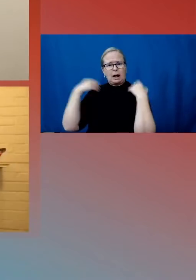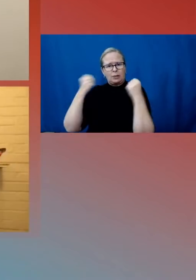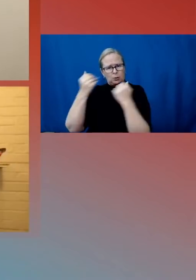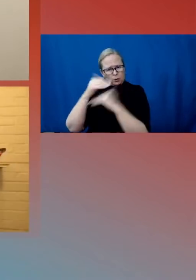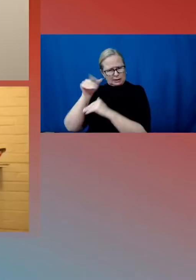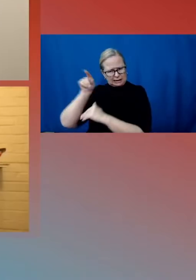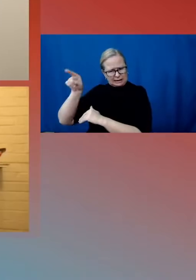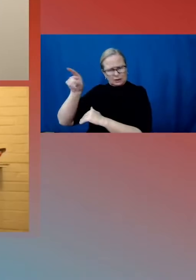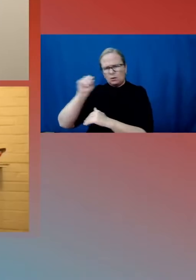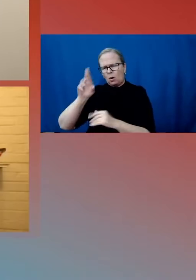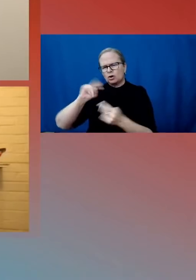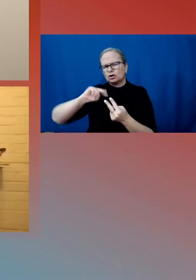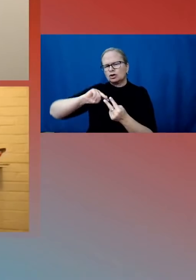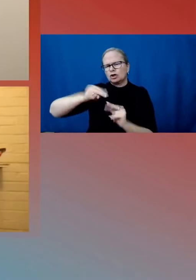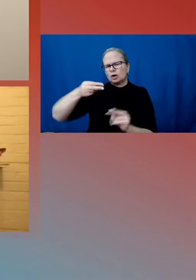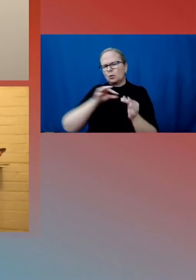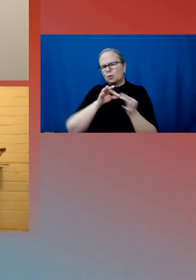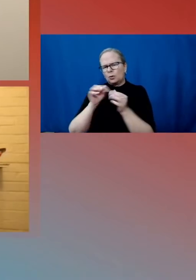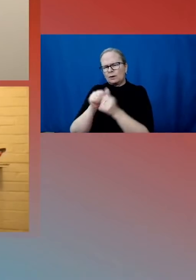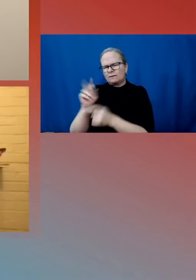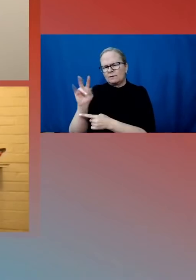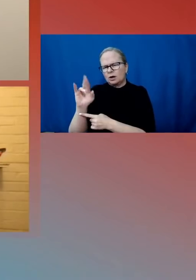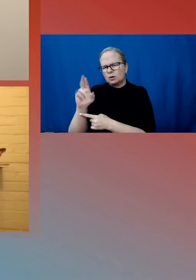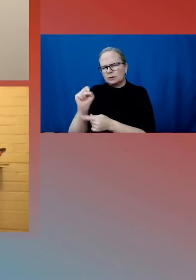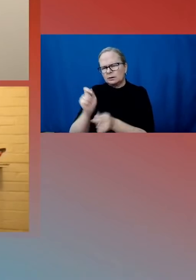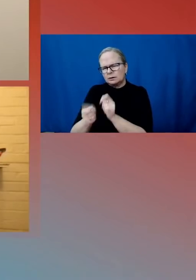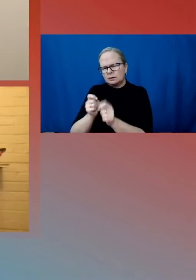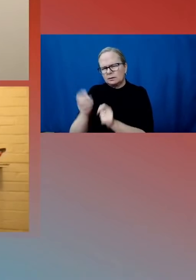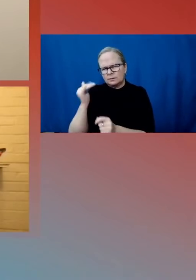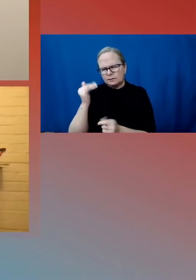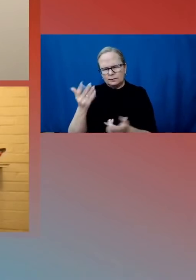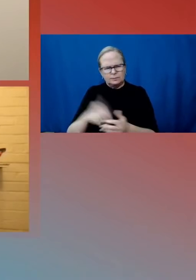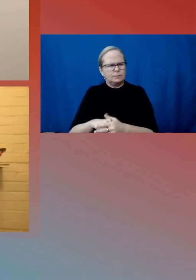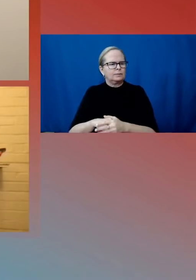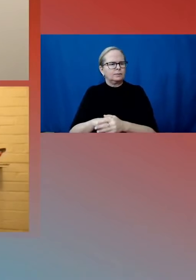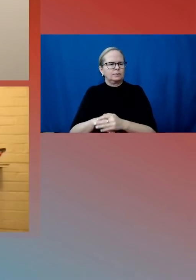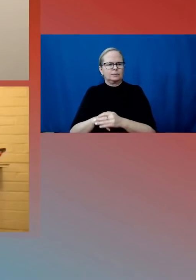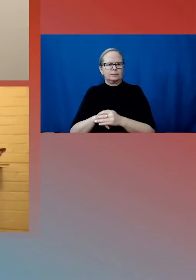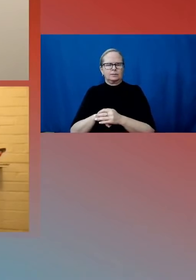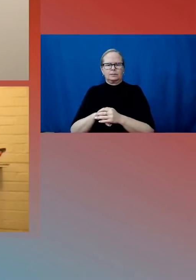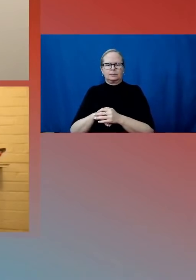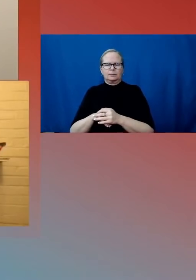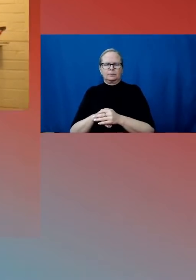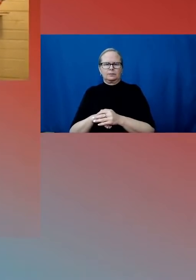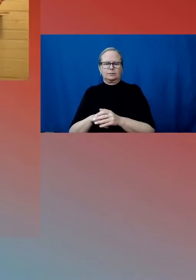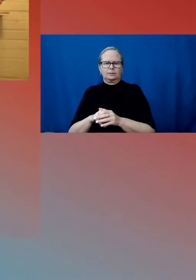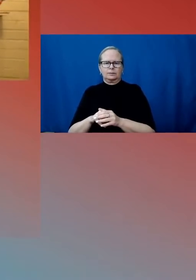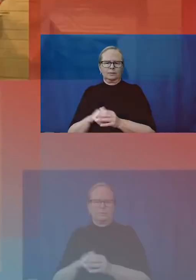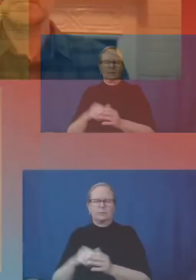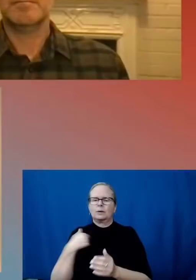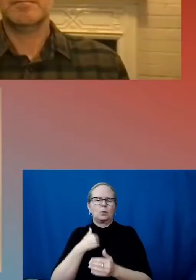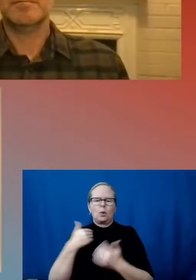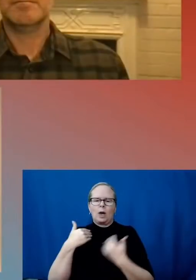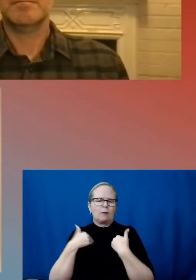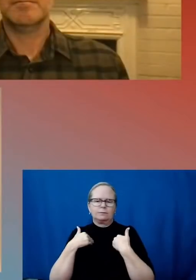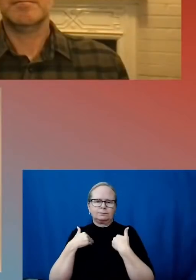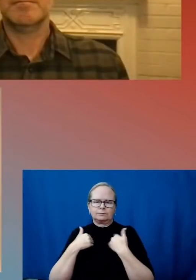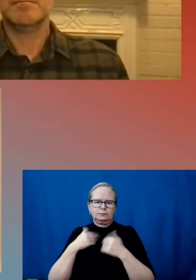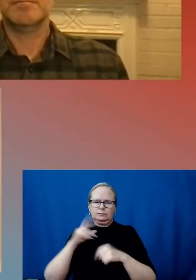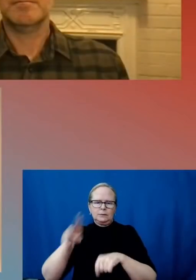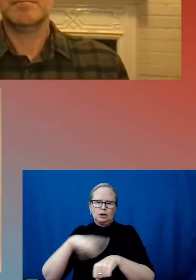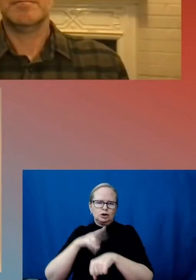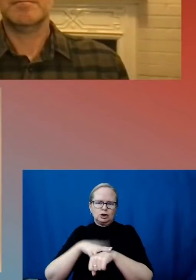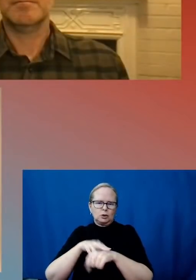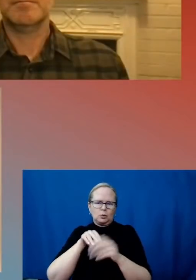genetic makeup of the virus and how it's been changing? So it's what we had. We didn't have here natural